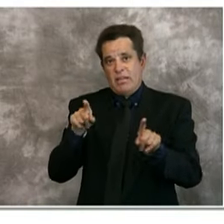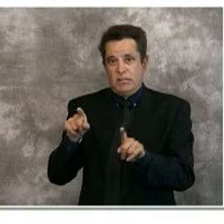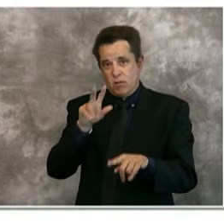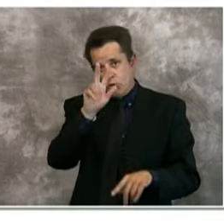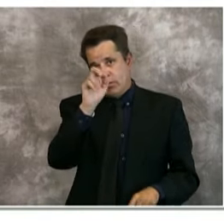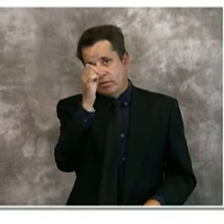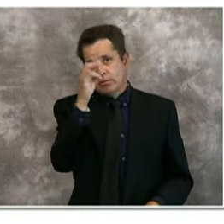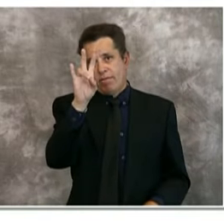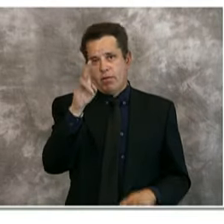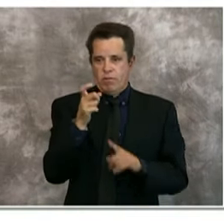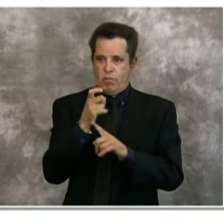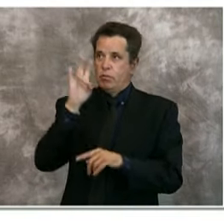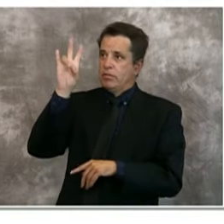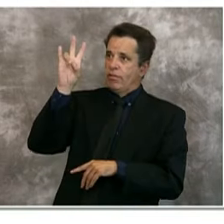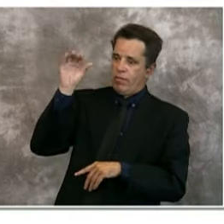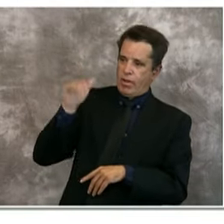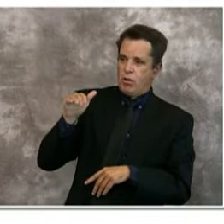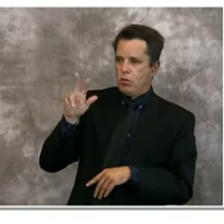that